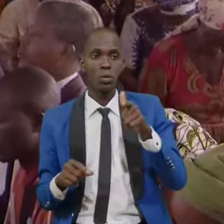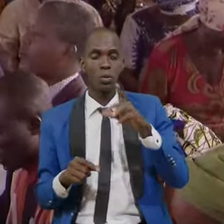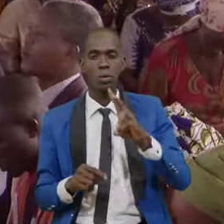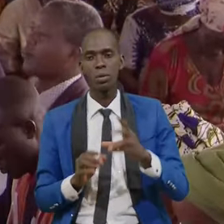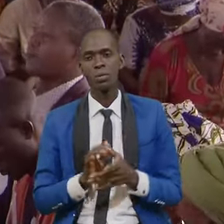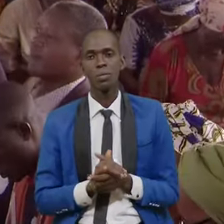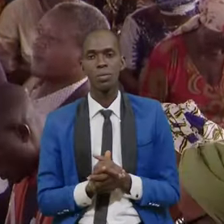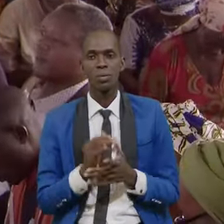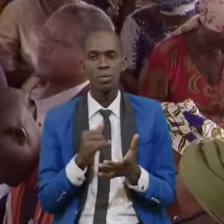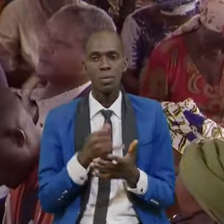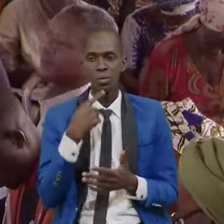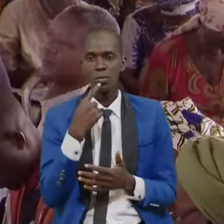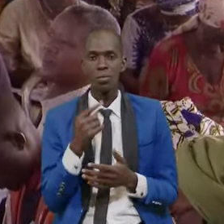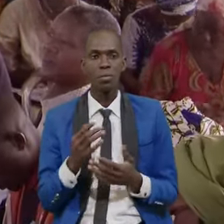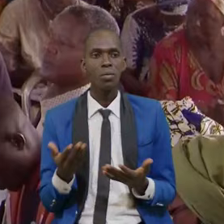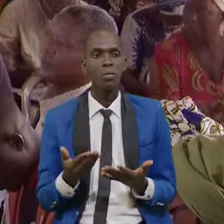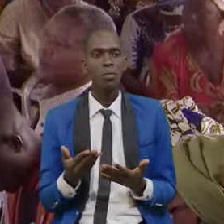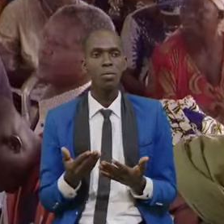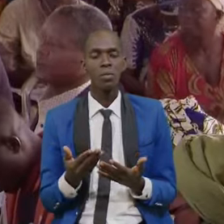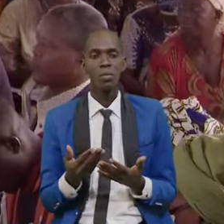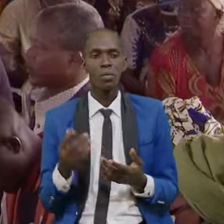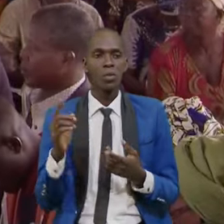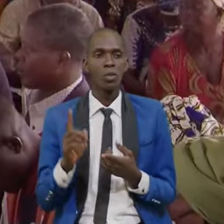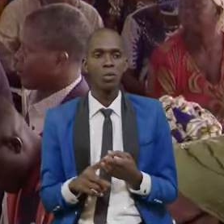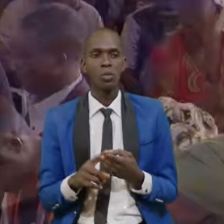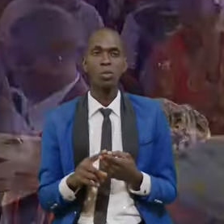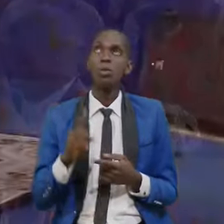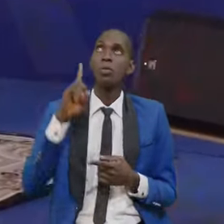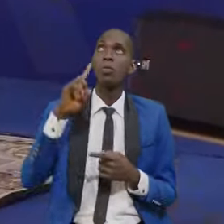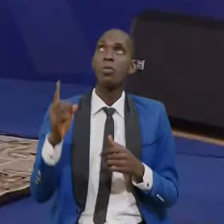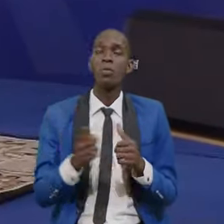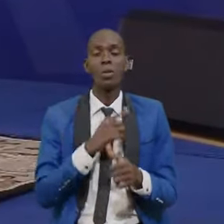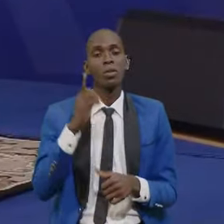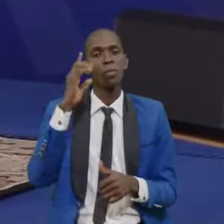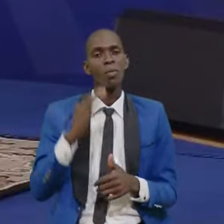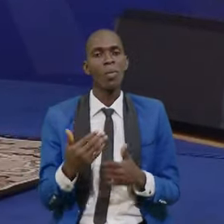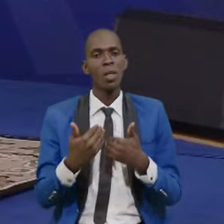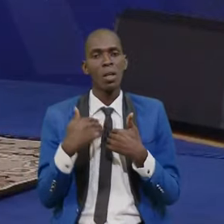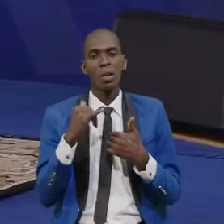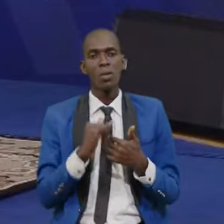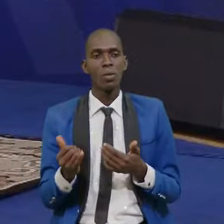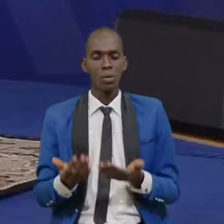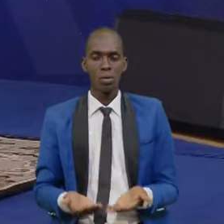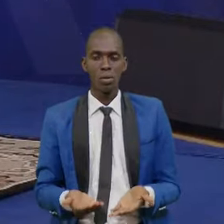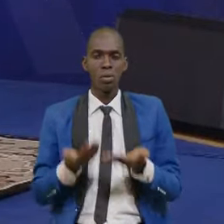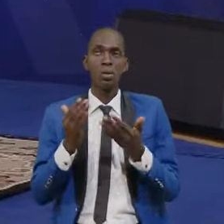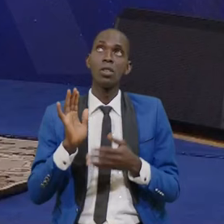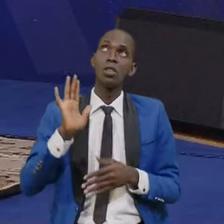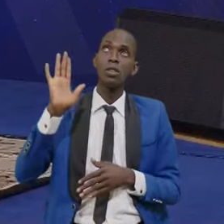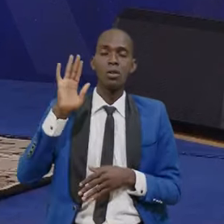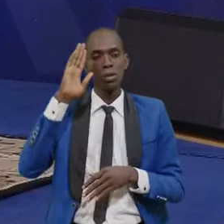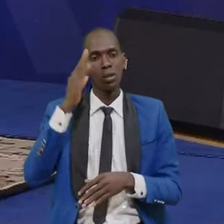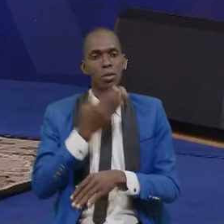it tells us, "Unto you first God, having raised up his son, Jesus," he now